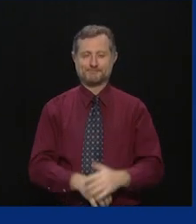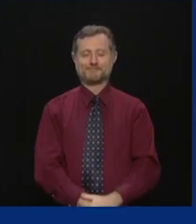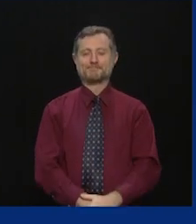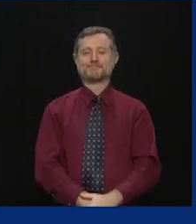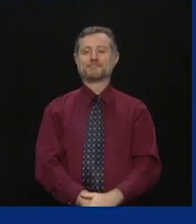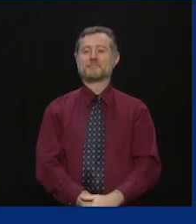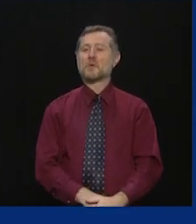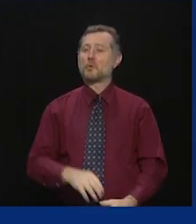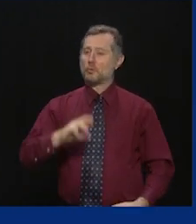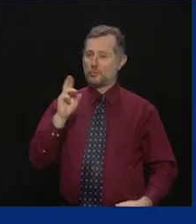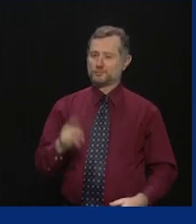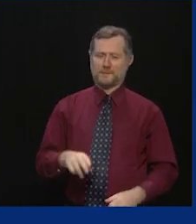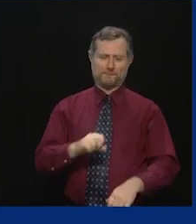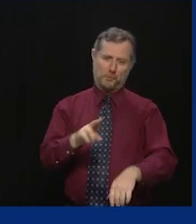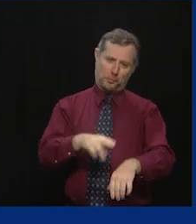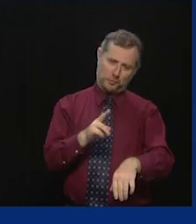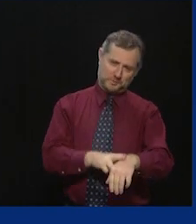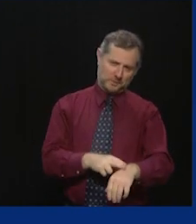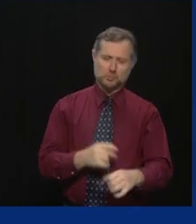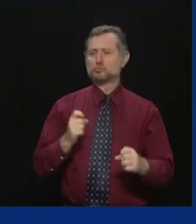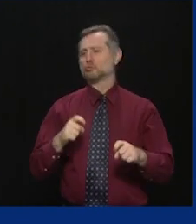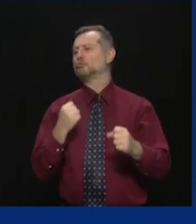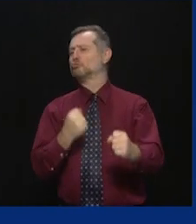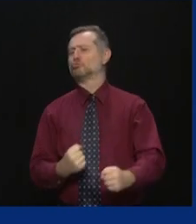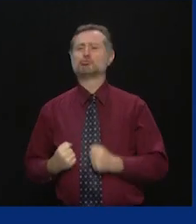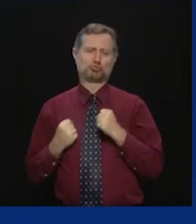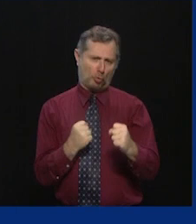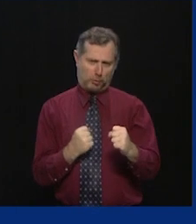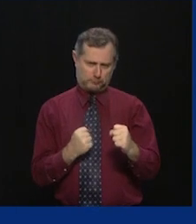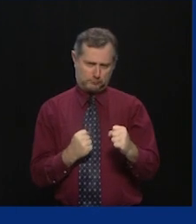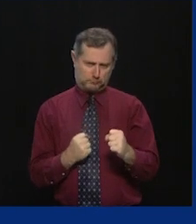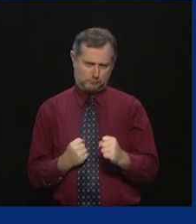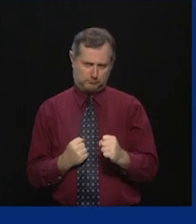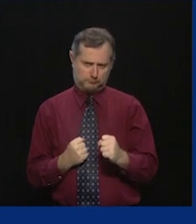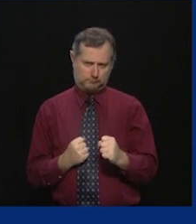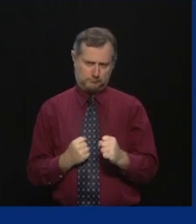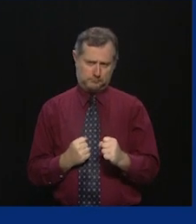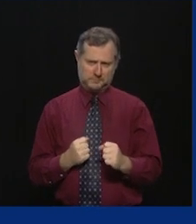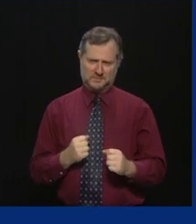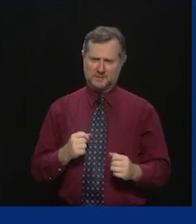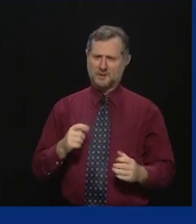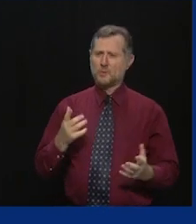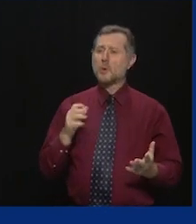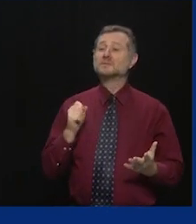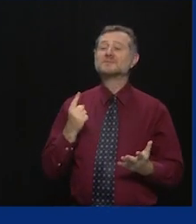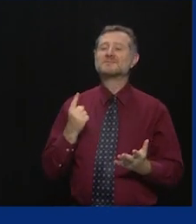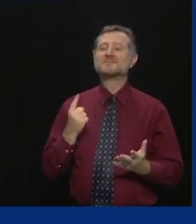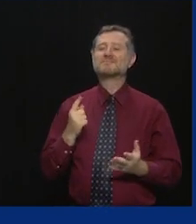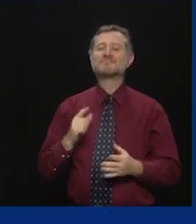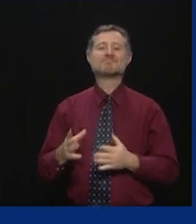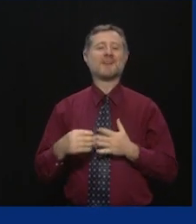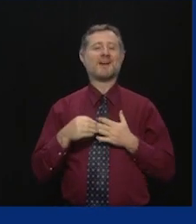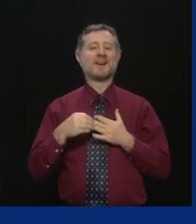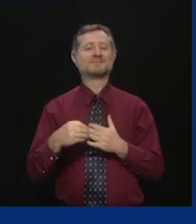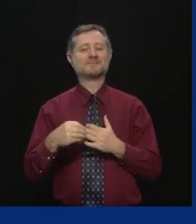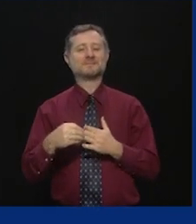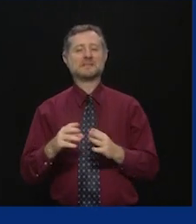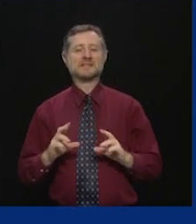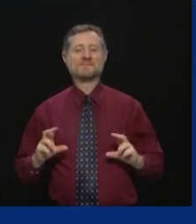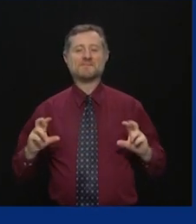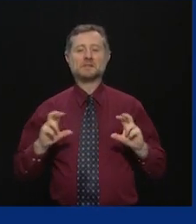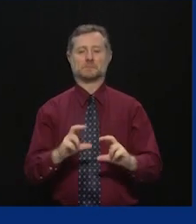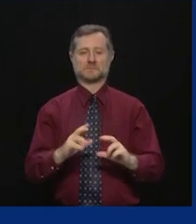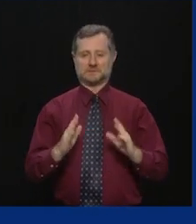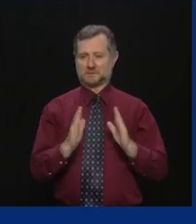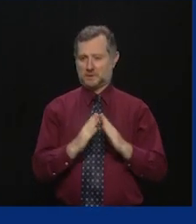Rochester, of course, needed its strongest asset to lead the way, and that is what they are doing. Investing in our downtown in more ways